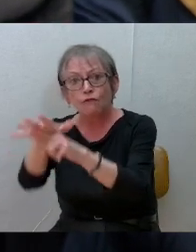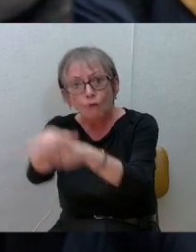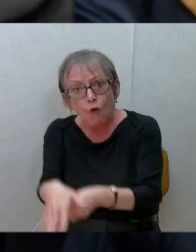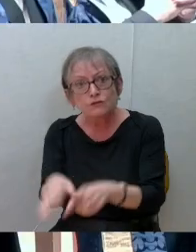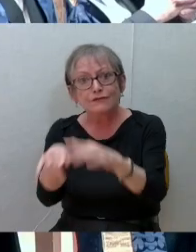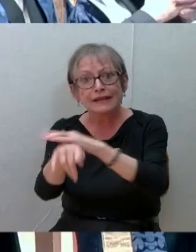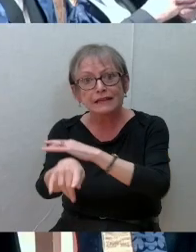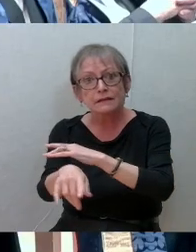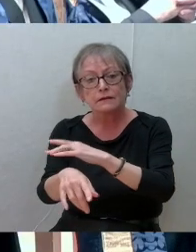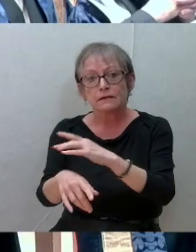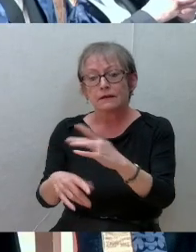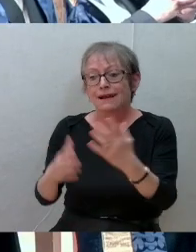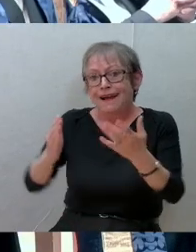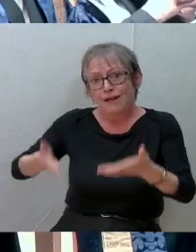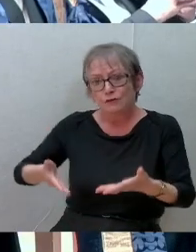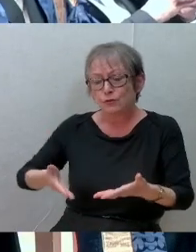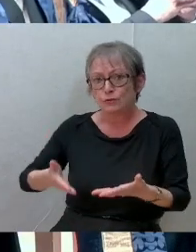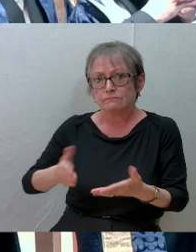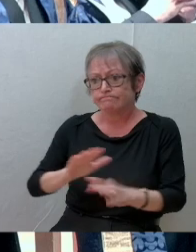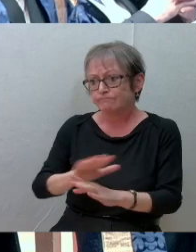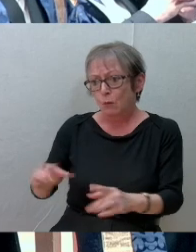homes due to no mistake of their own.